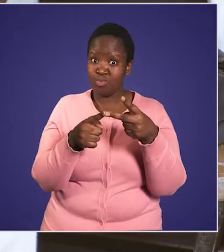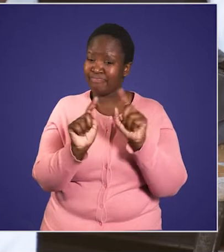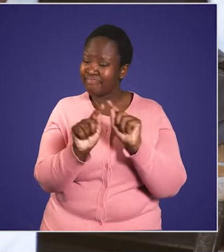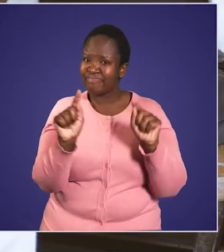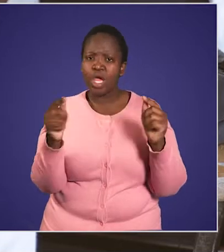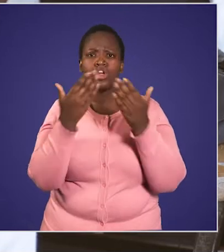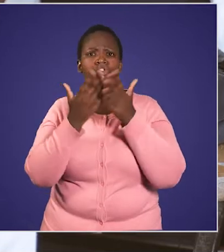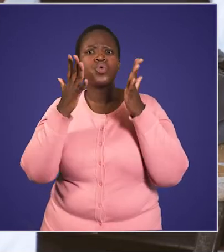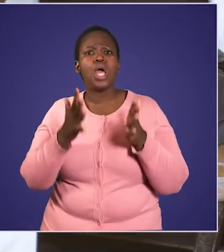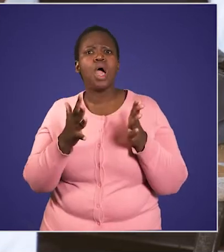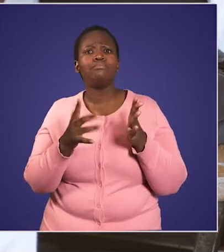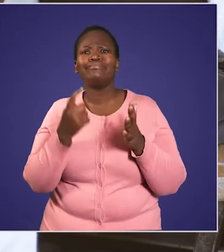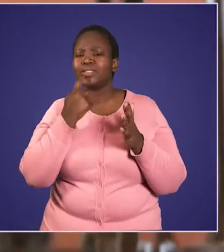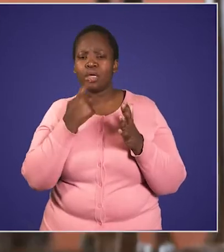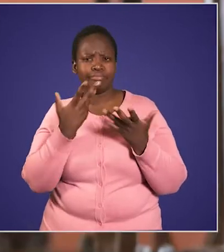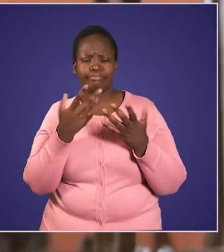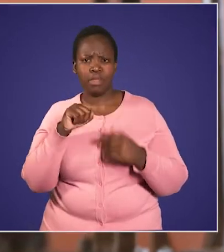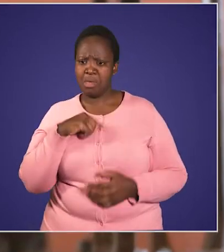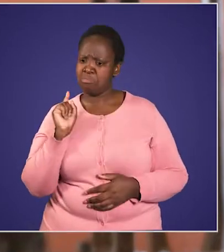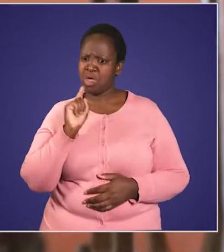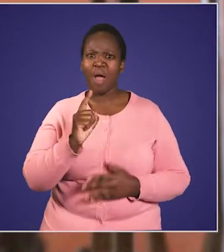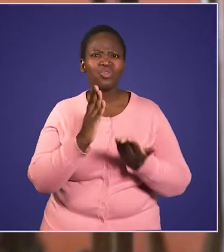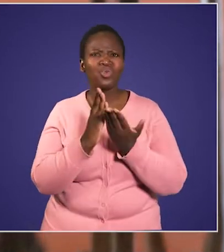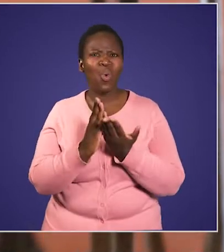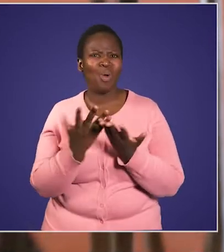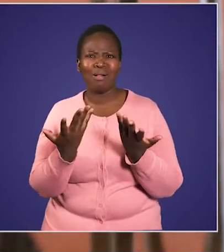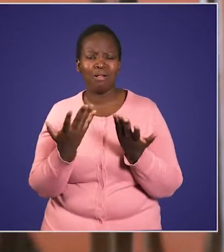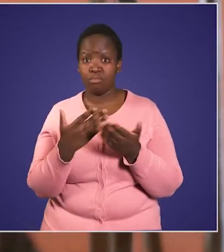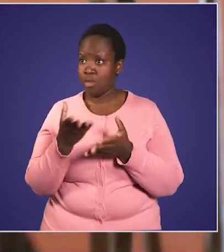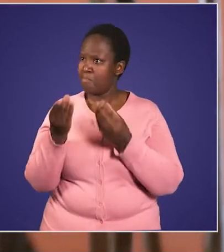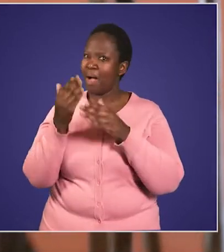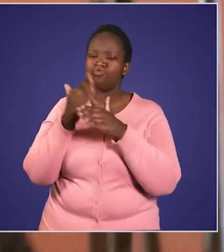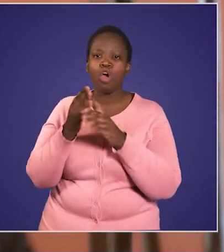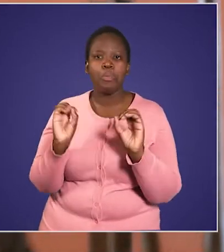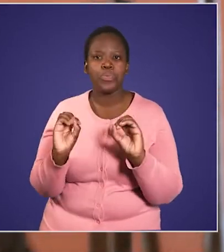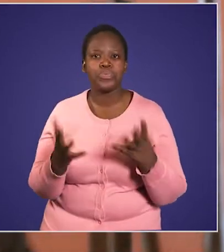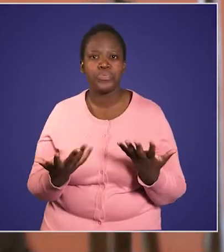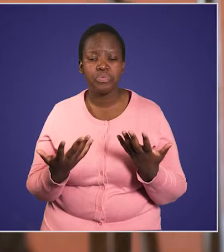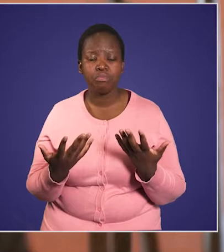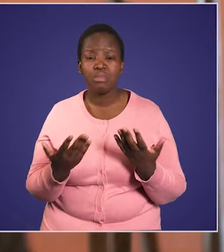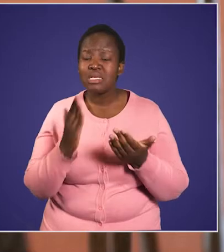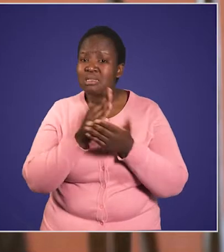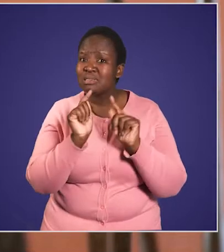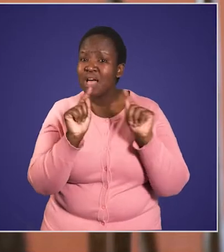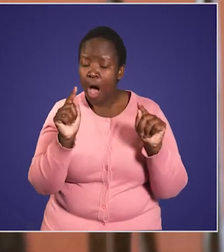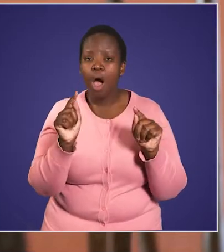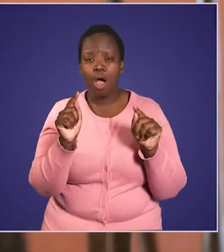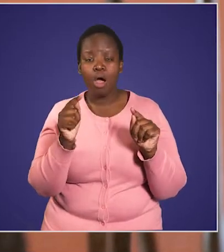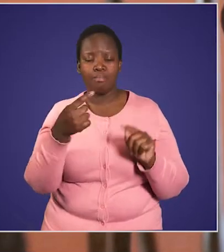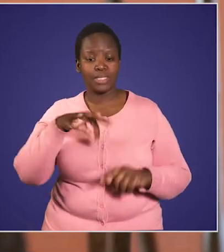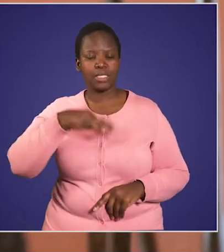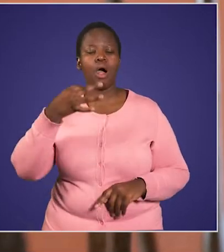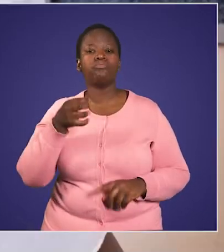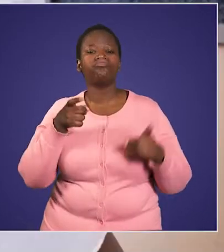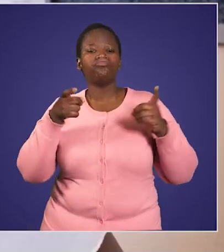they are saying there is no use of coming to school, whereas you are not going to get job. Some of them are the heads of the families, so they have